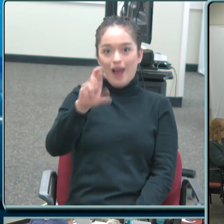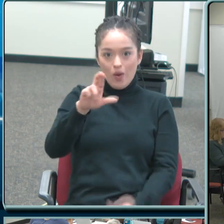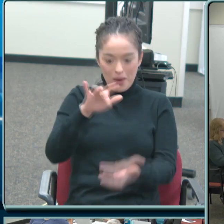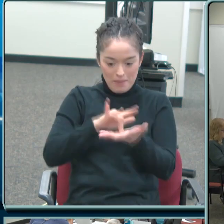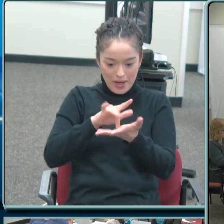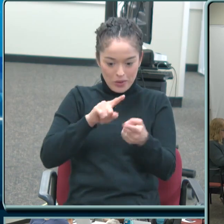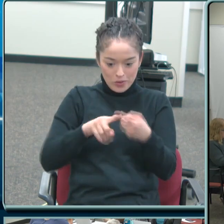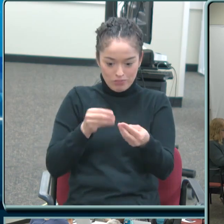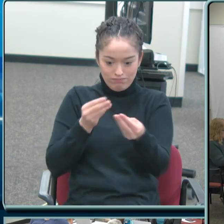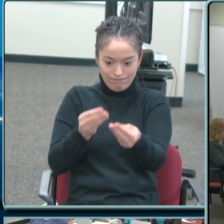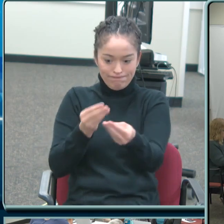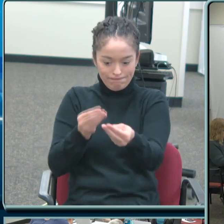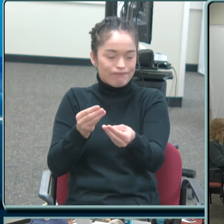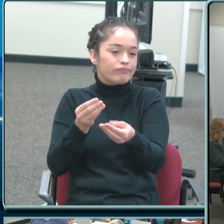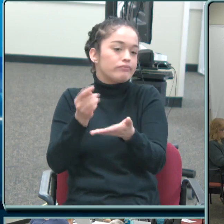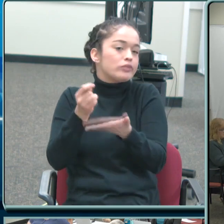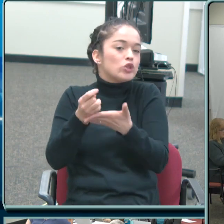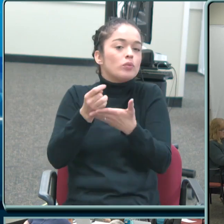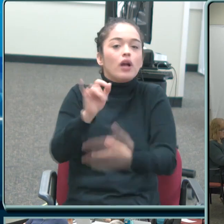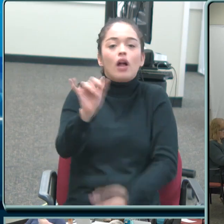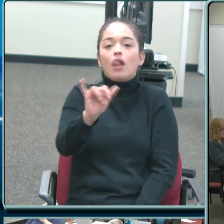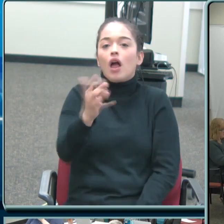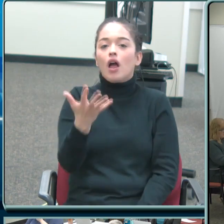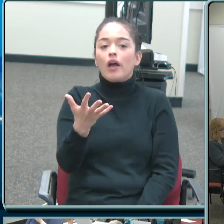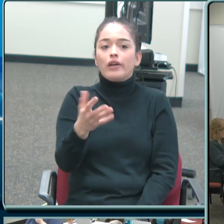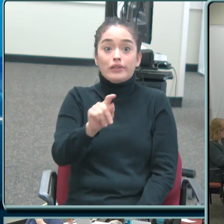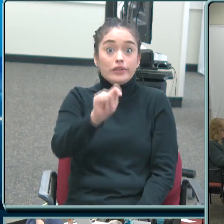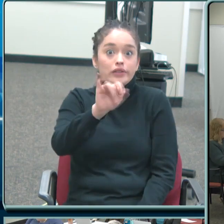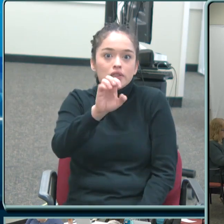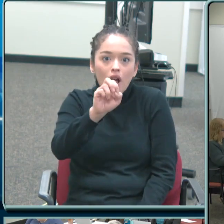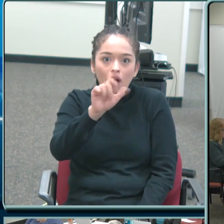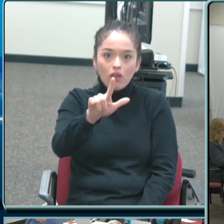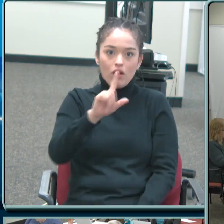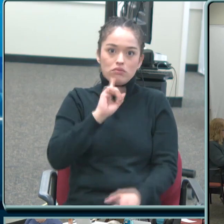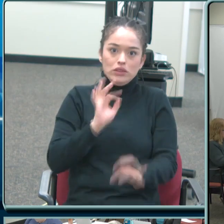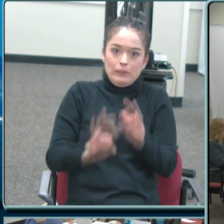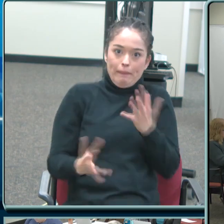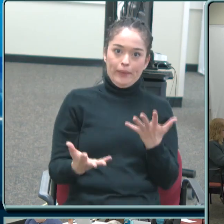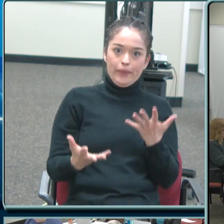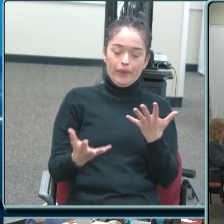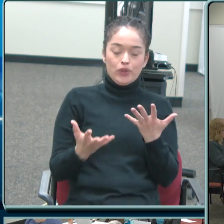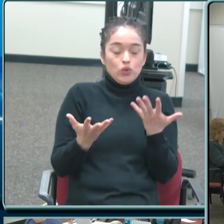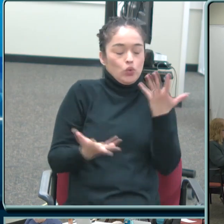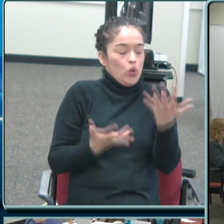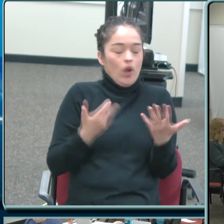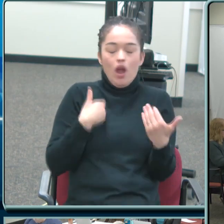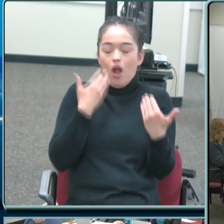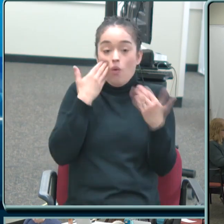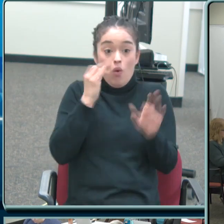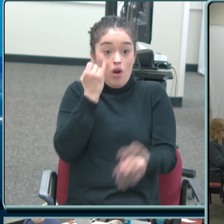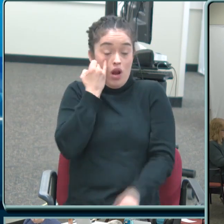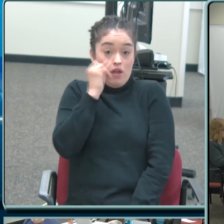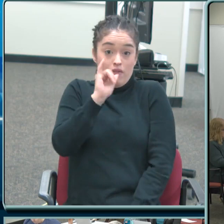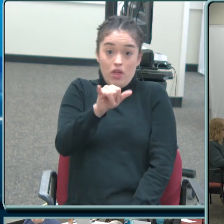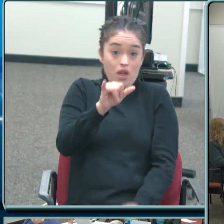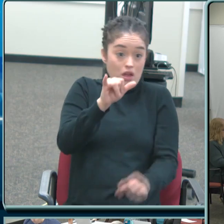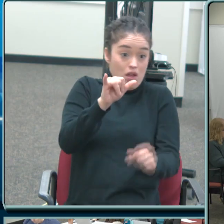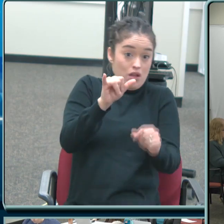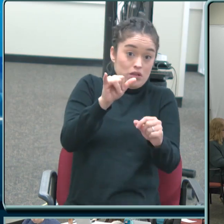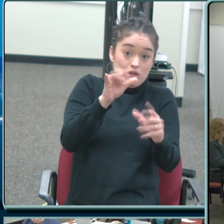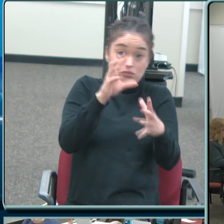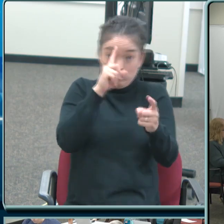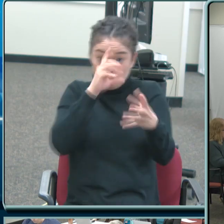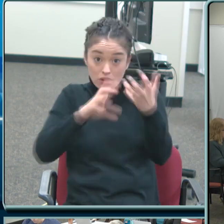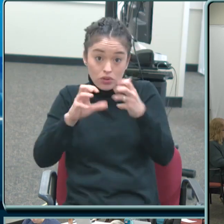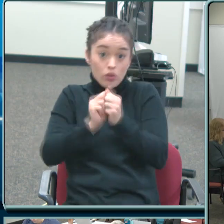treat symptoms, and even things like Tylenol, right? So, and so I don't know if that was just a mix-up with supply and demand or